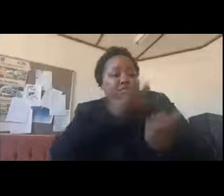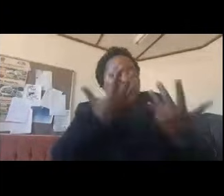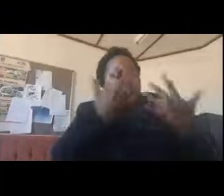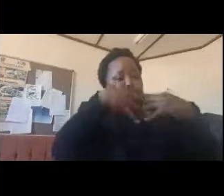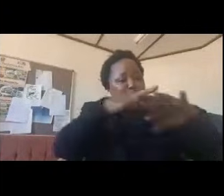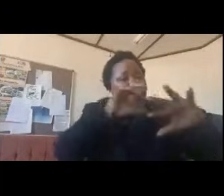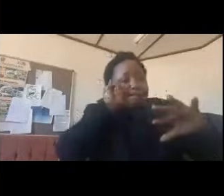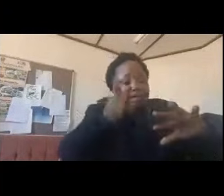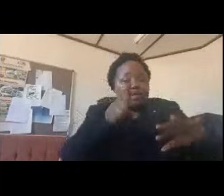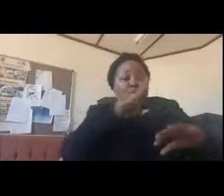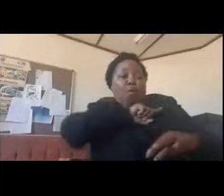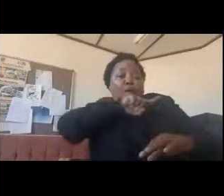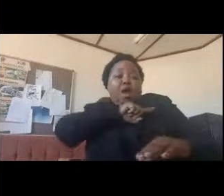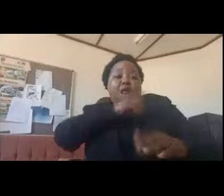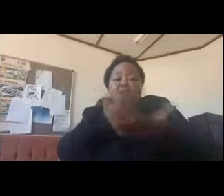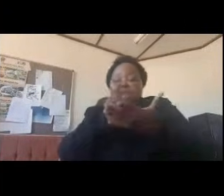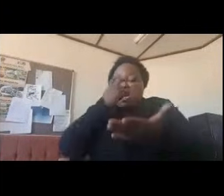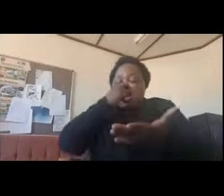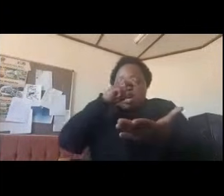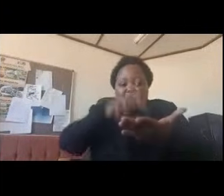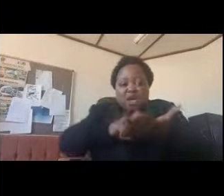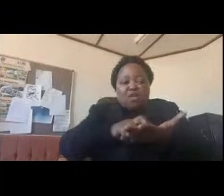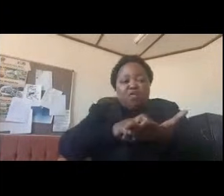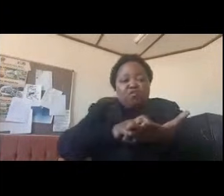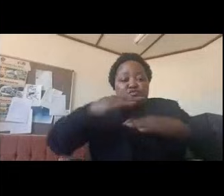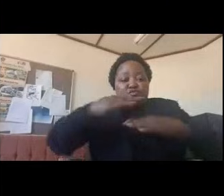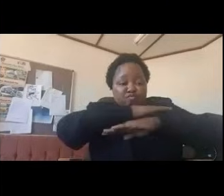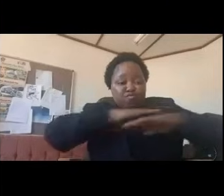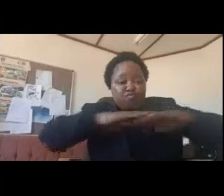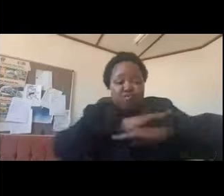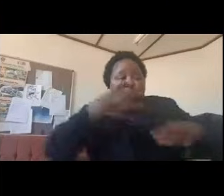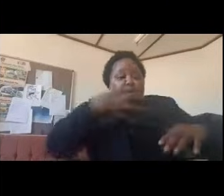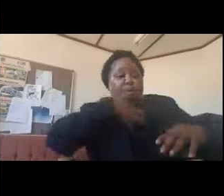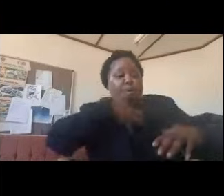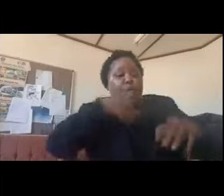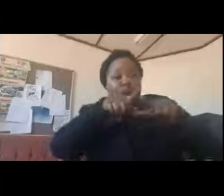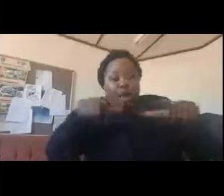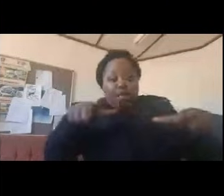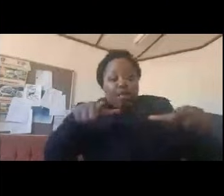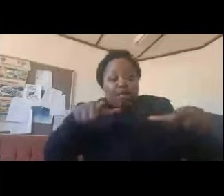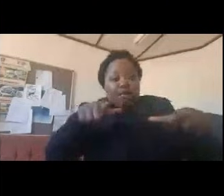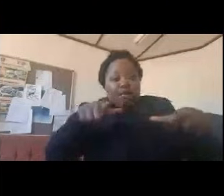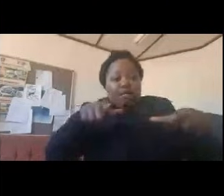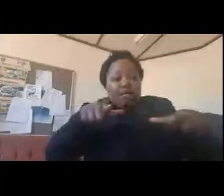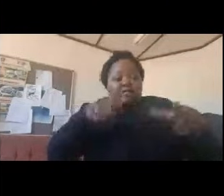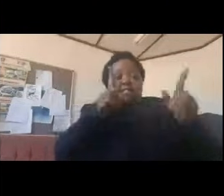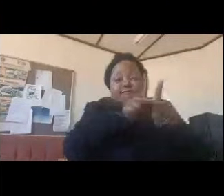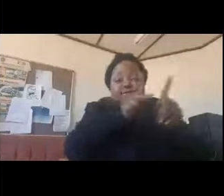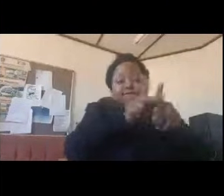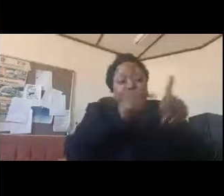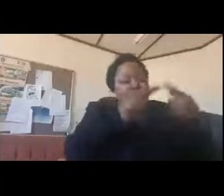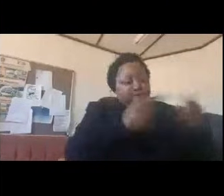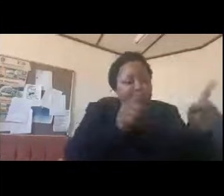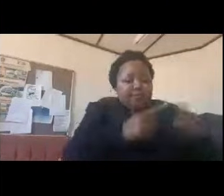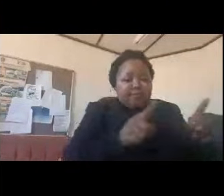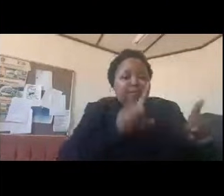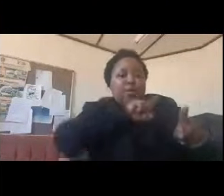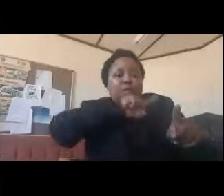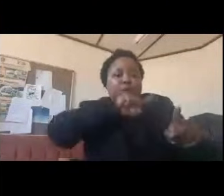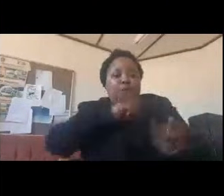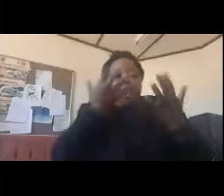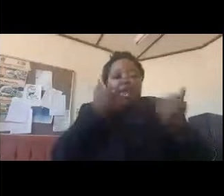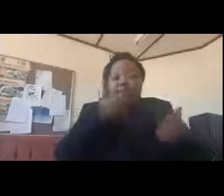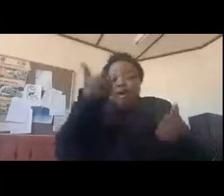access that in different formats in their languages, and considering that we do have other languages that have